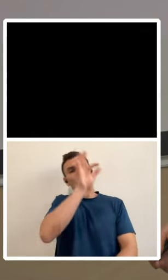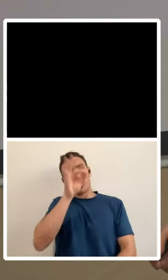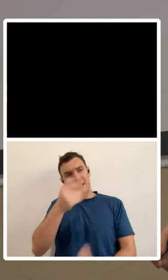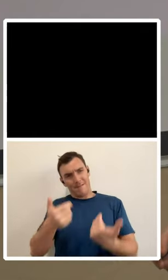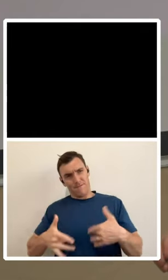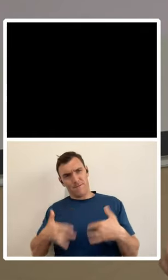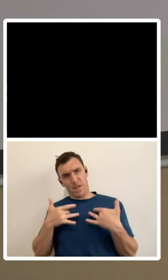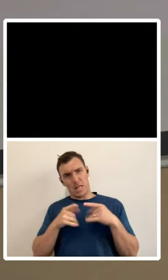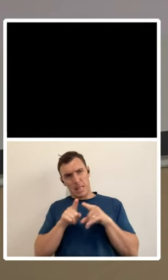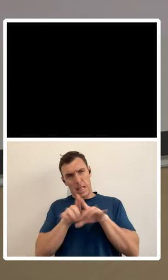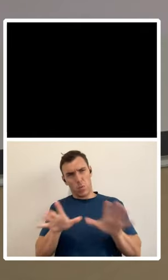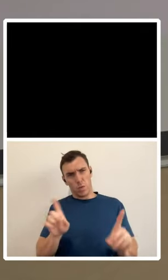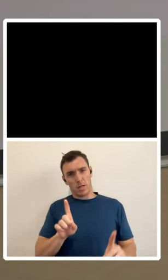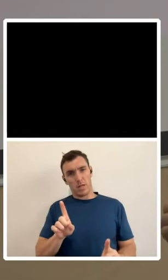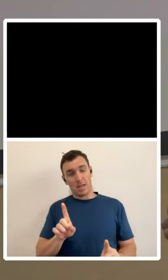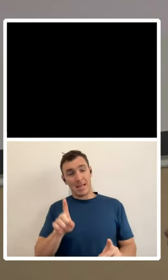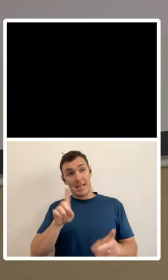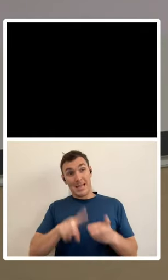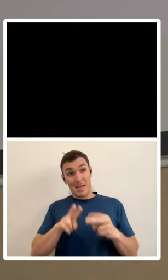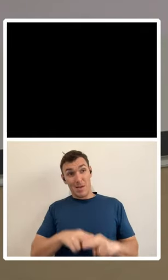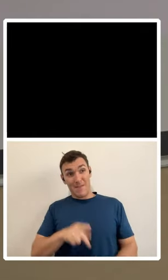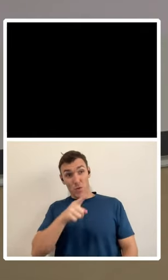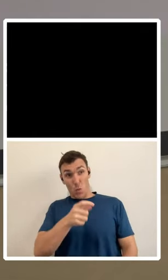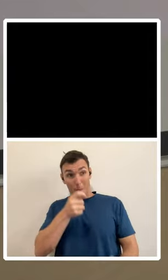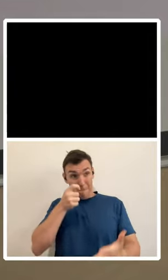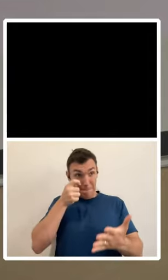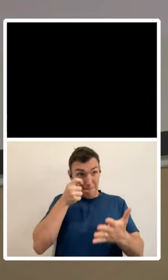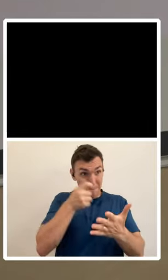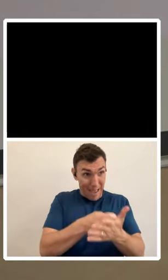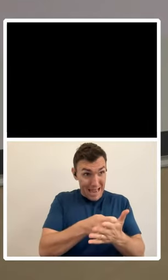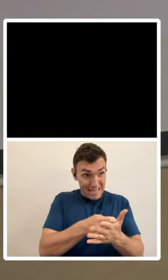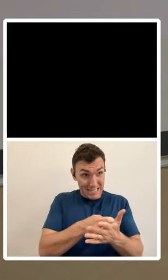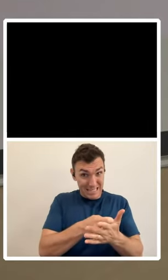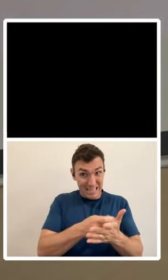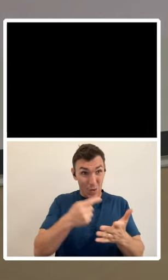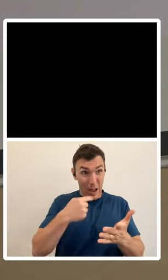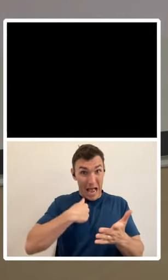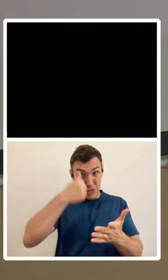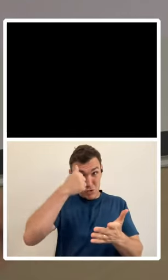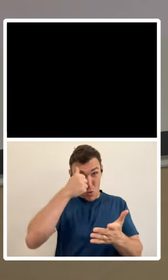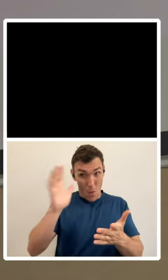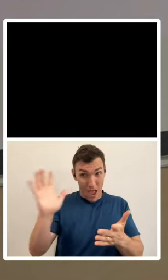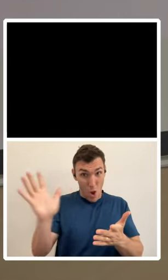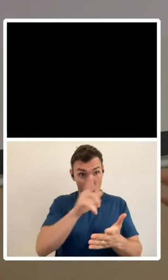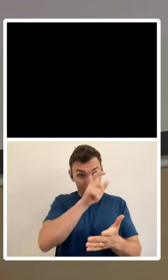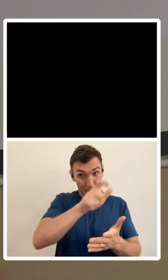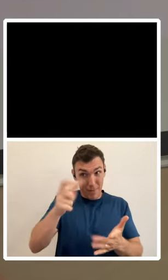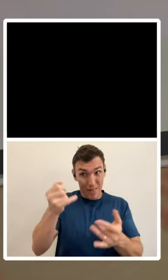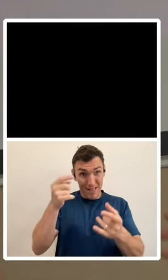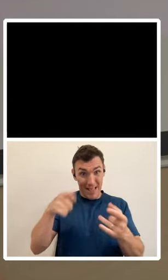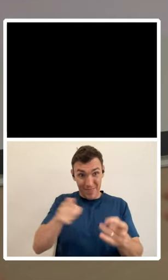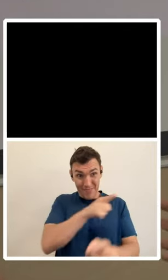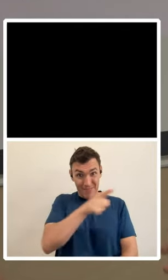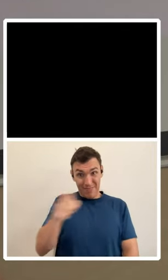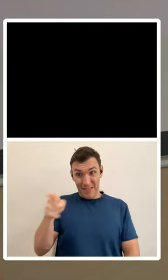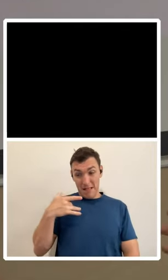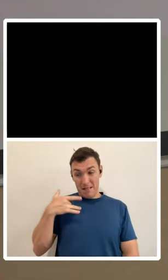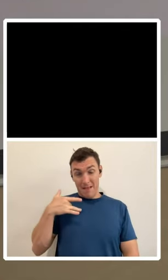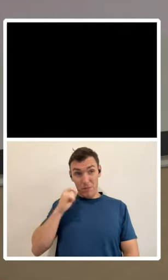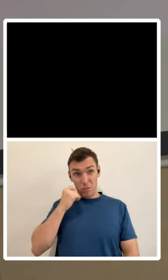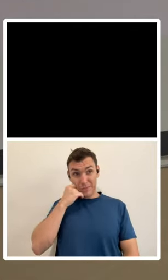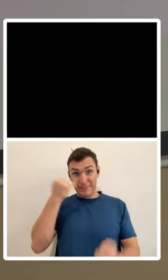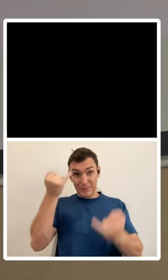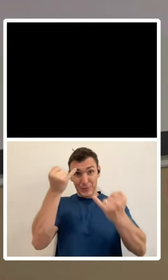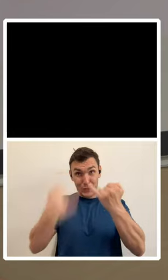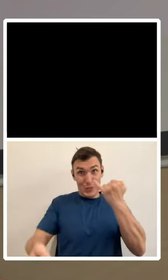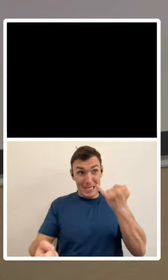get worse. Yeah. What did that feel like? Because you talk about, like, the economy, because Billy's told you close your books, you've gone out, you've talked to your mum, you've talked to your